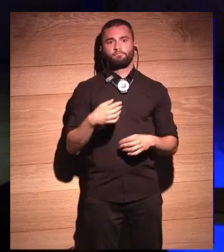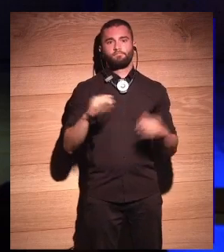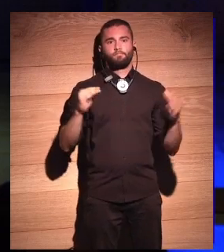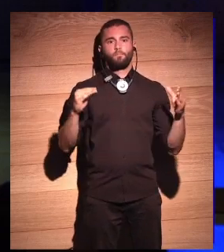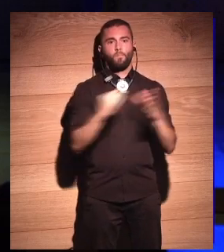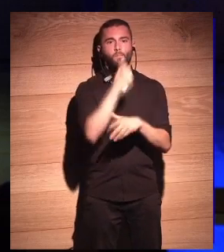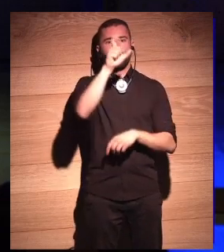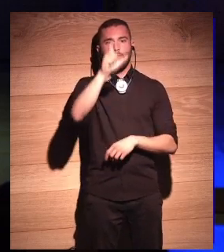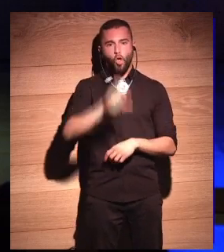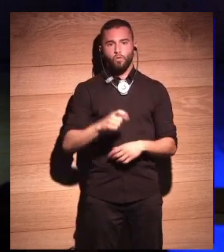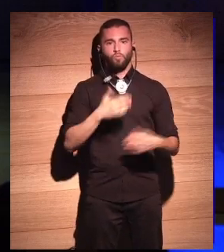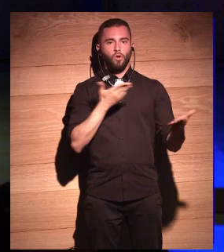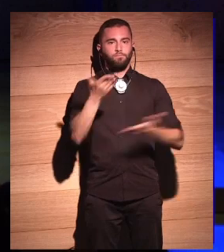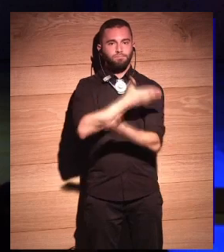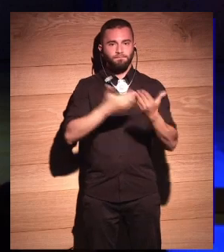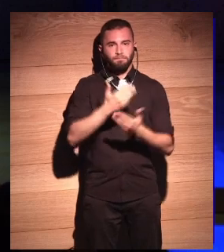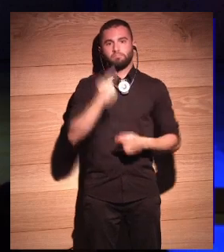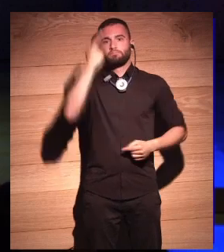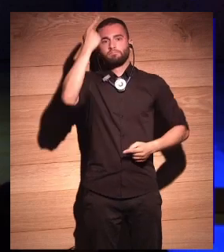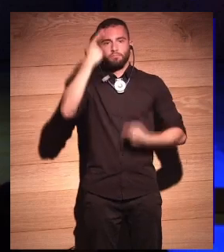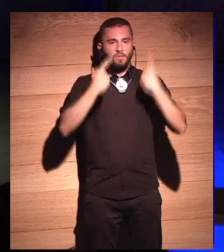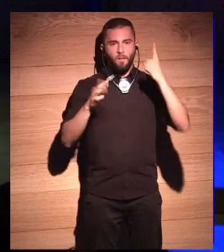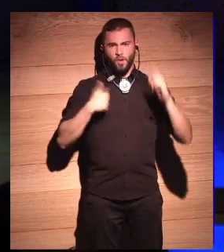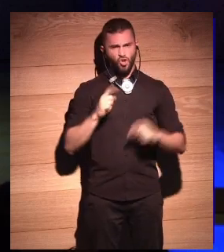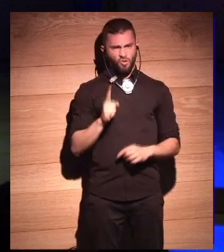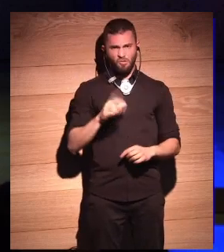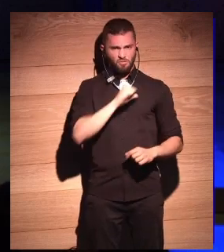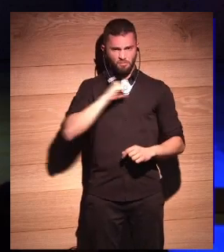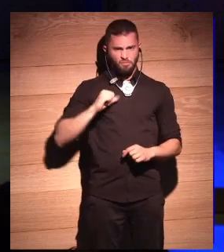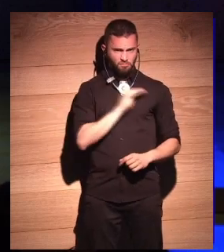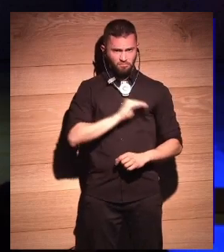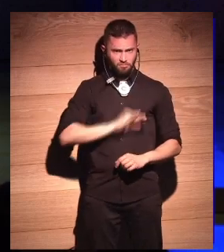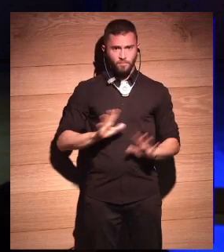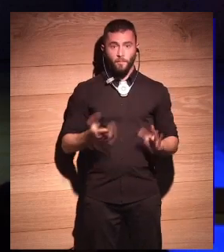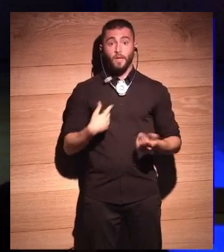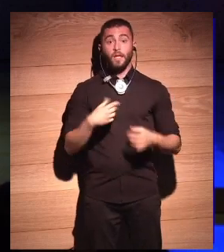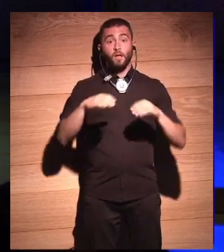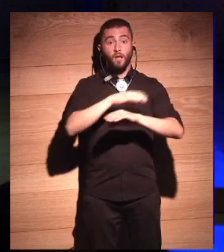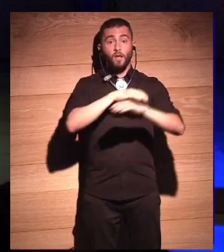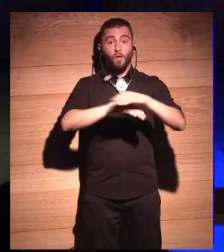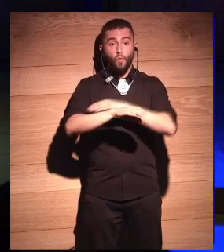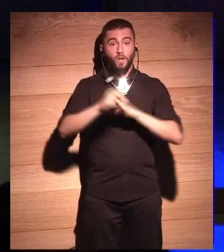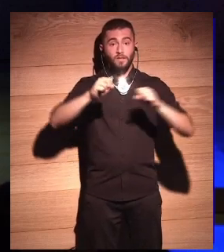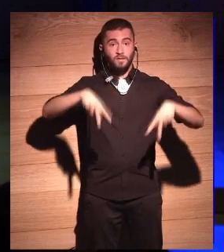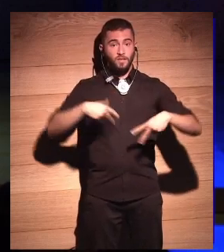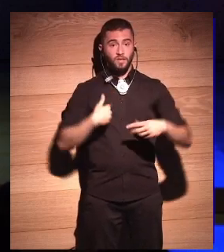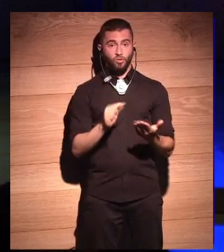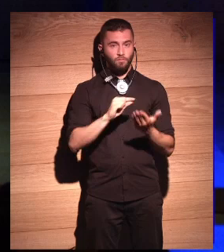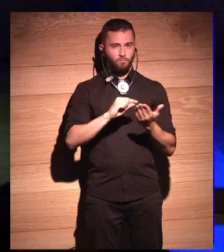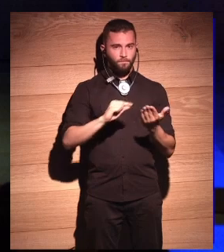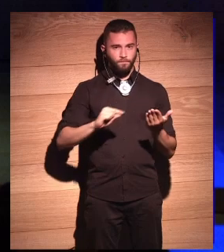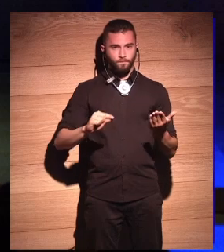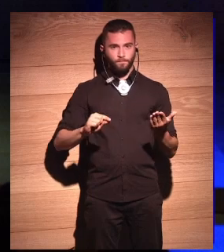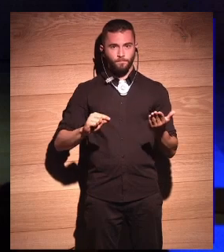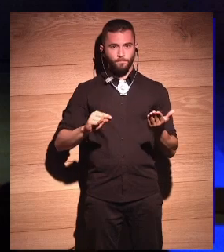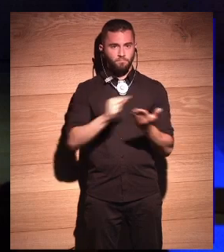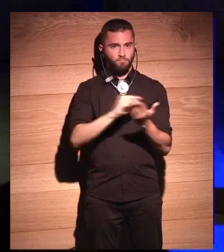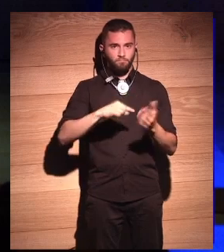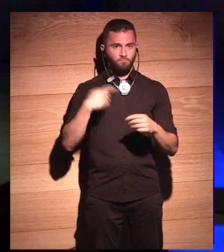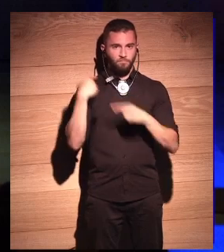without the gloves on. So I compose usually just in a normal way. And then I make